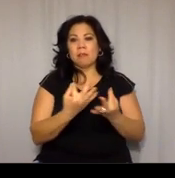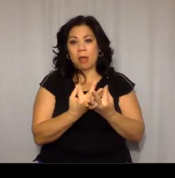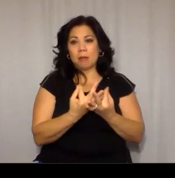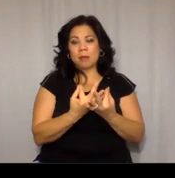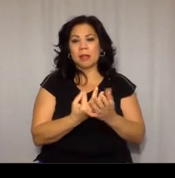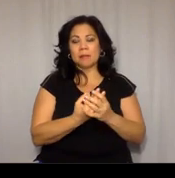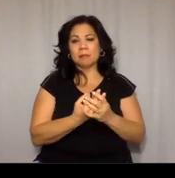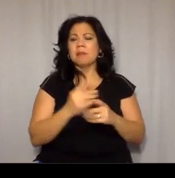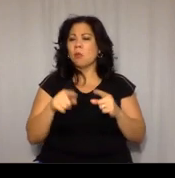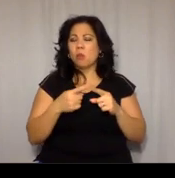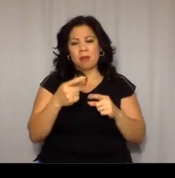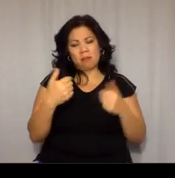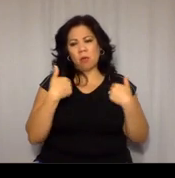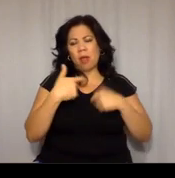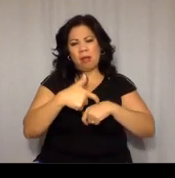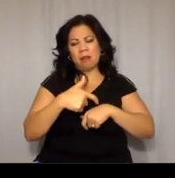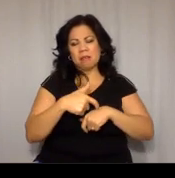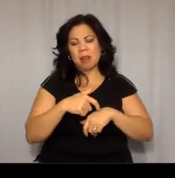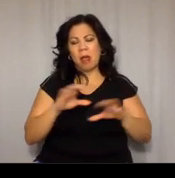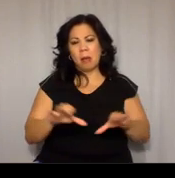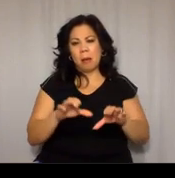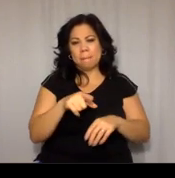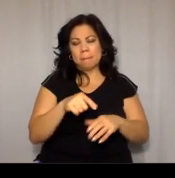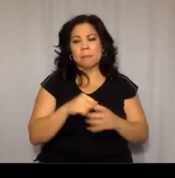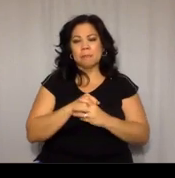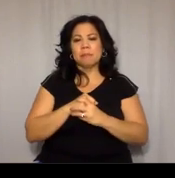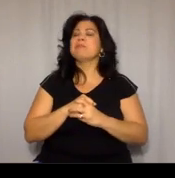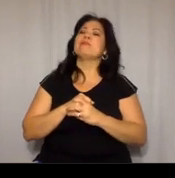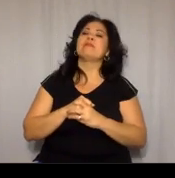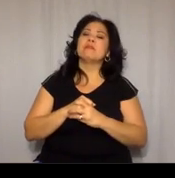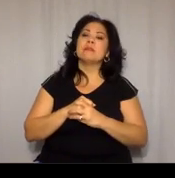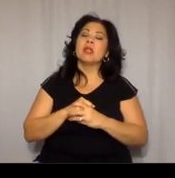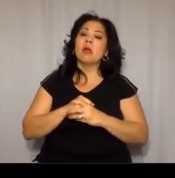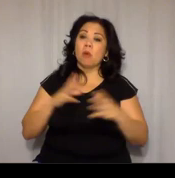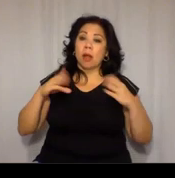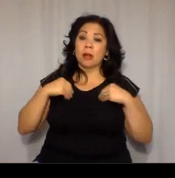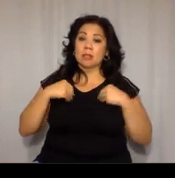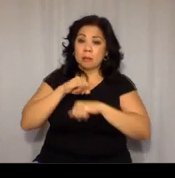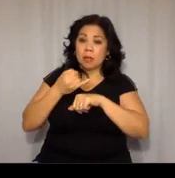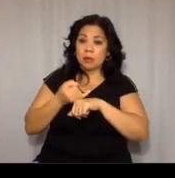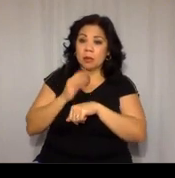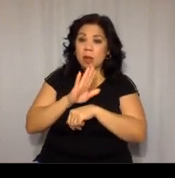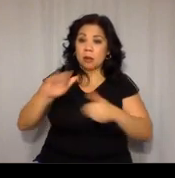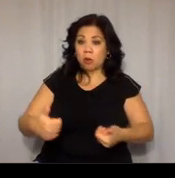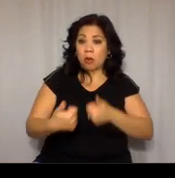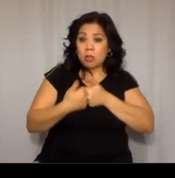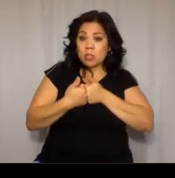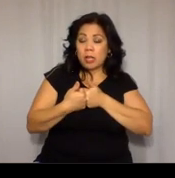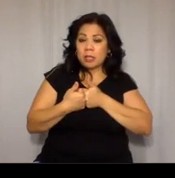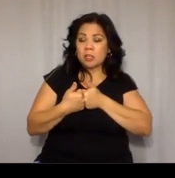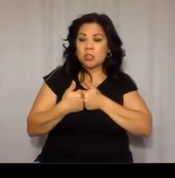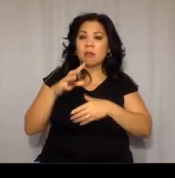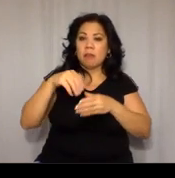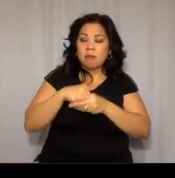week, or whenever you have time. And we're answering Miss Jackie's challenge of making some art